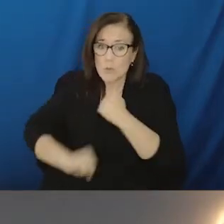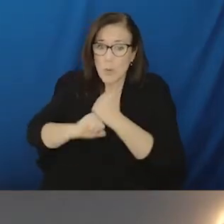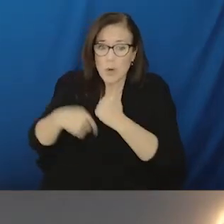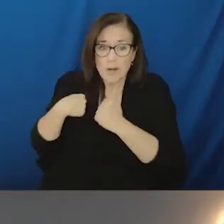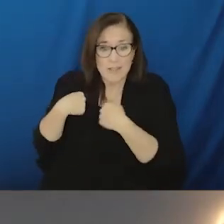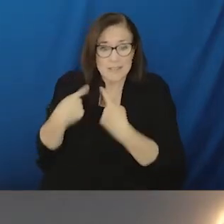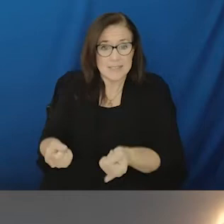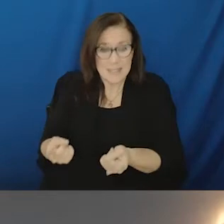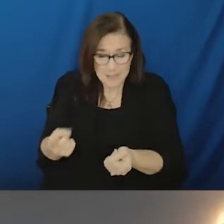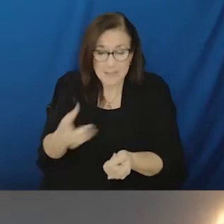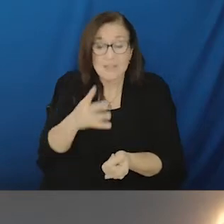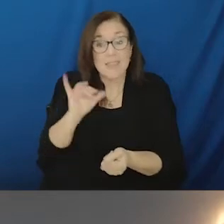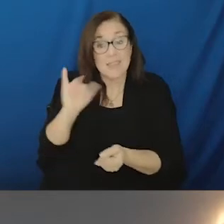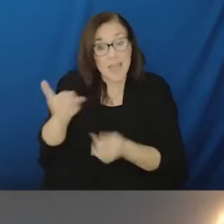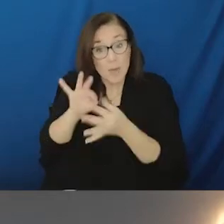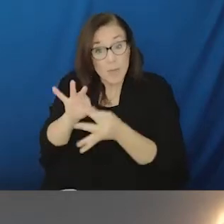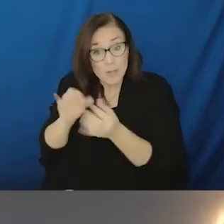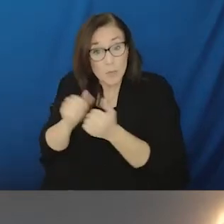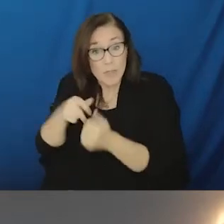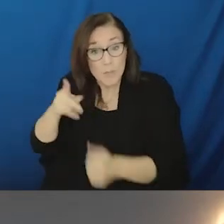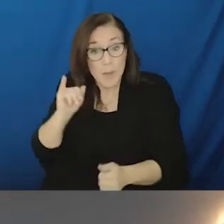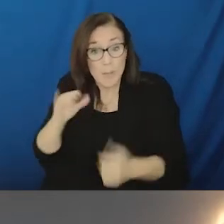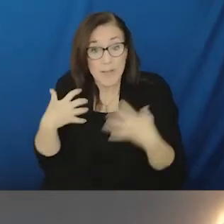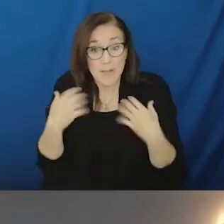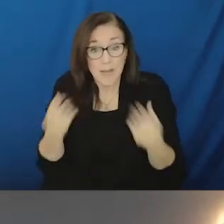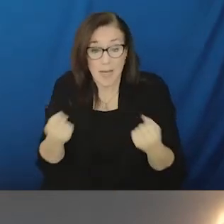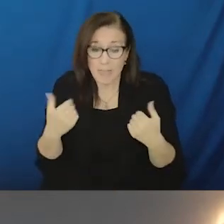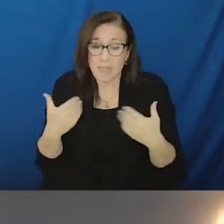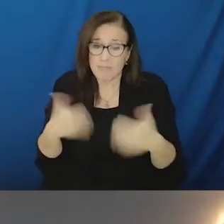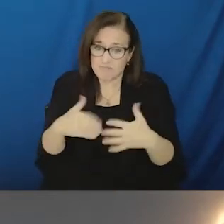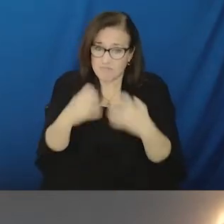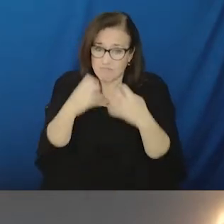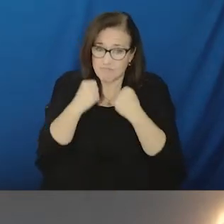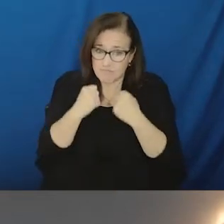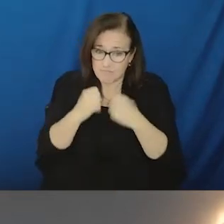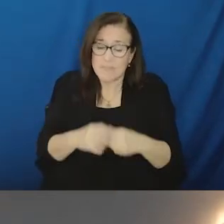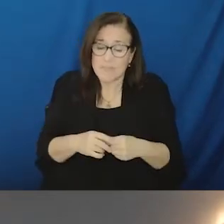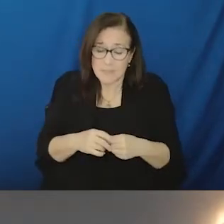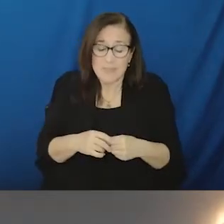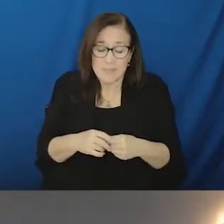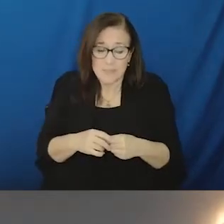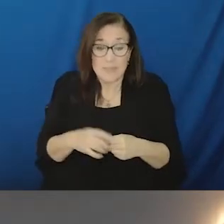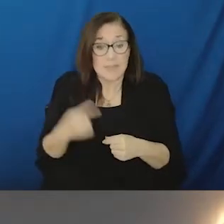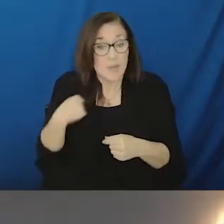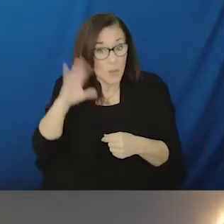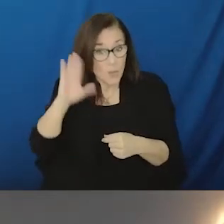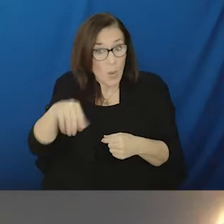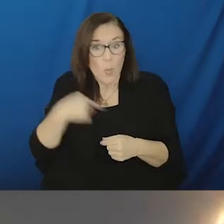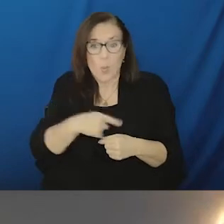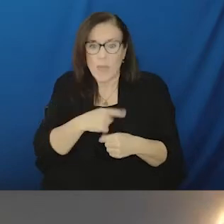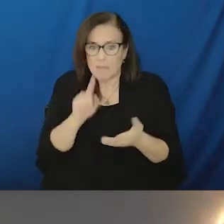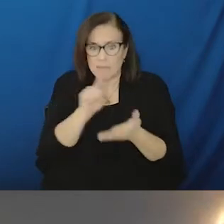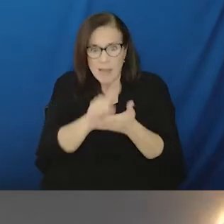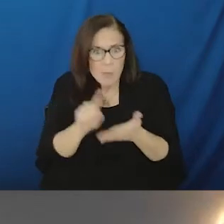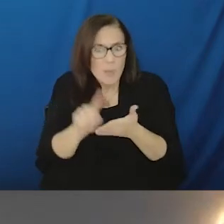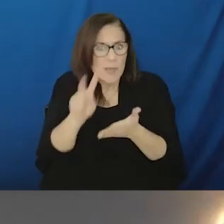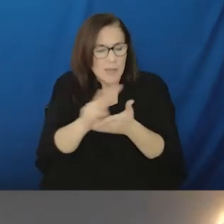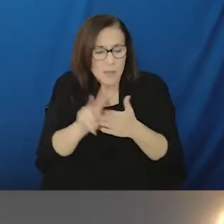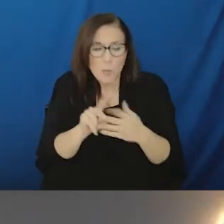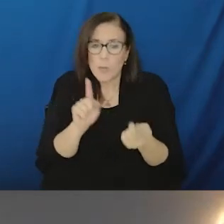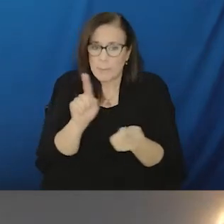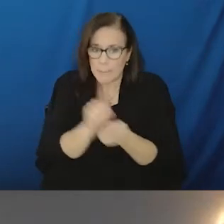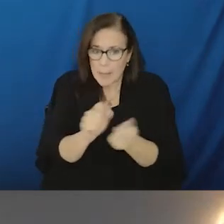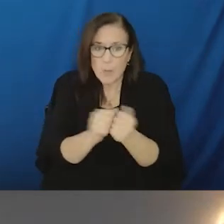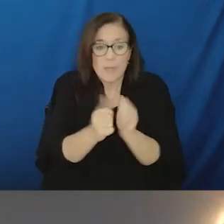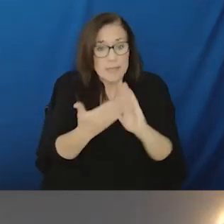school district with public health. We also, I know meet regularly with the city and the county. So I appreciate that.